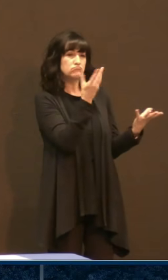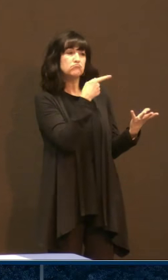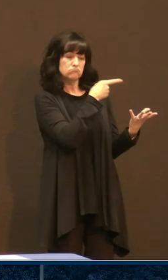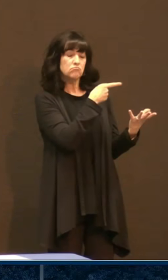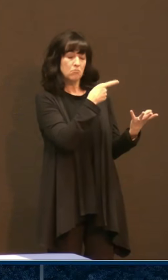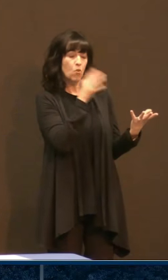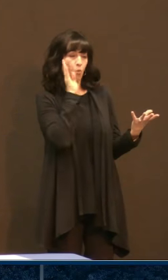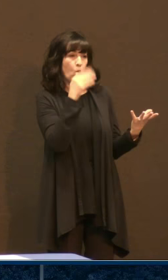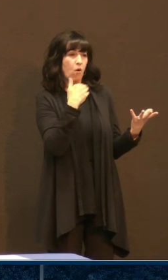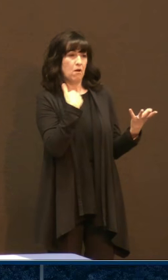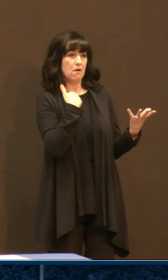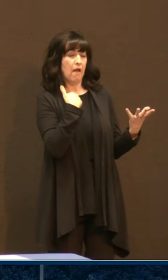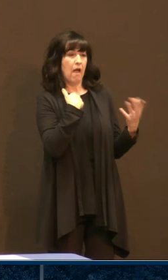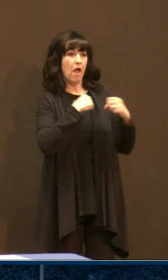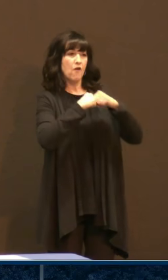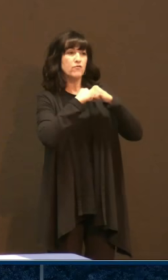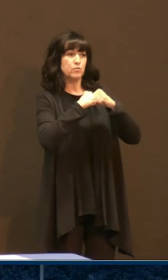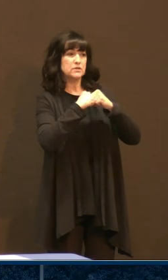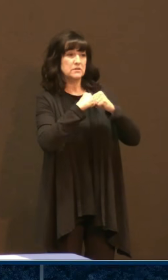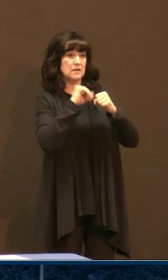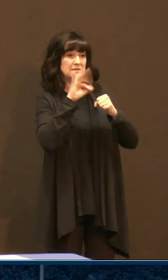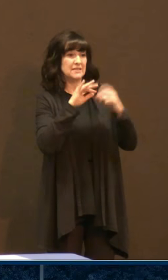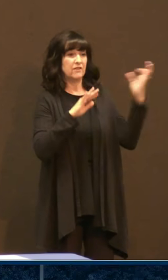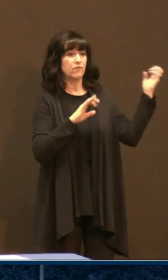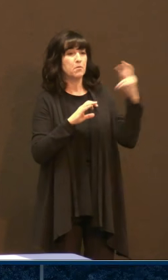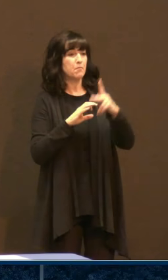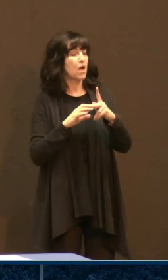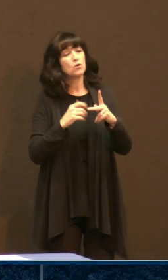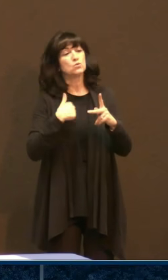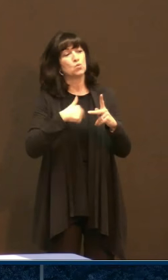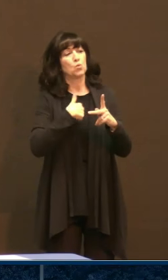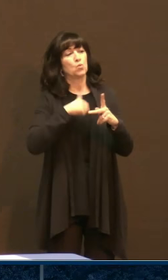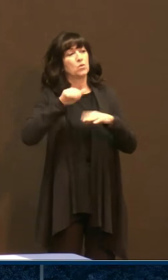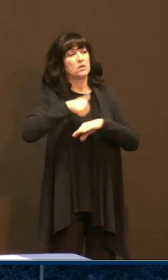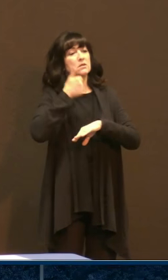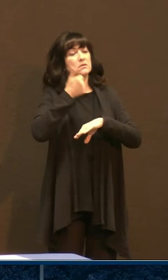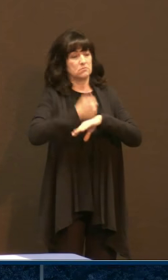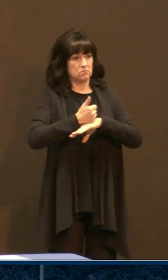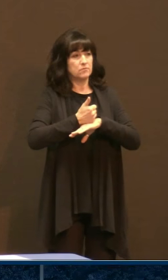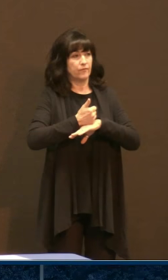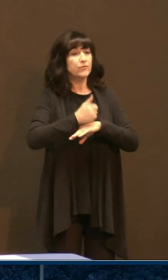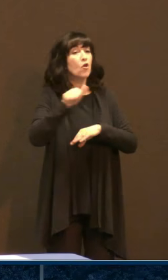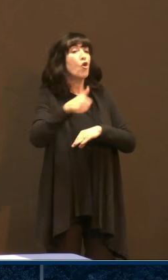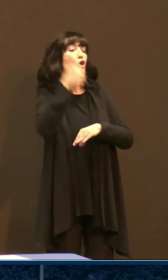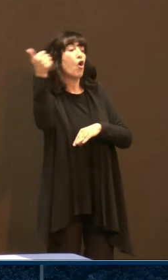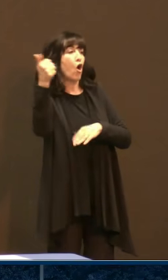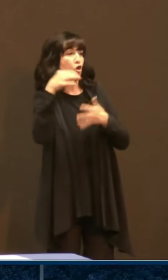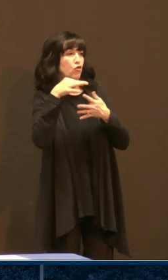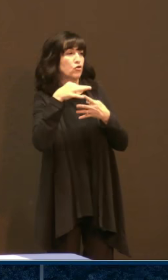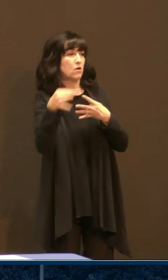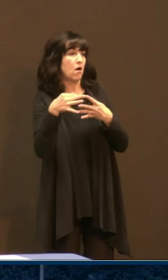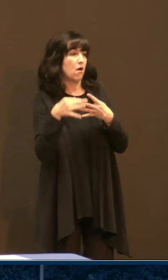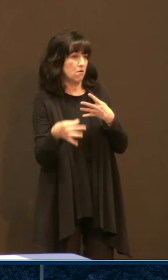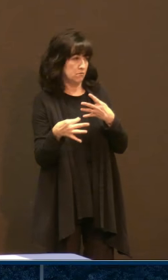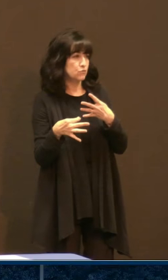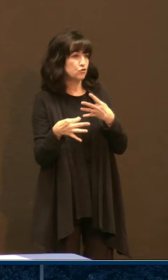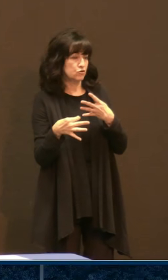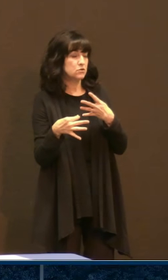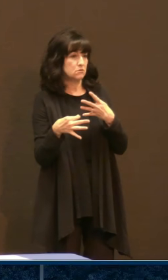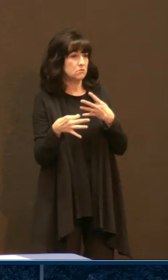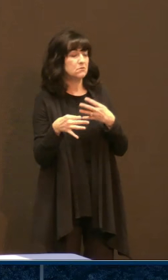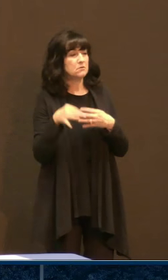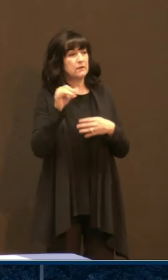there. And so we have arranged for alternative treatment or placement sites, I guess, at